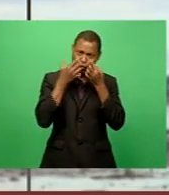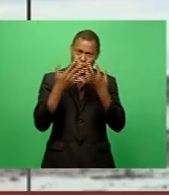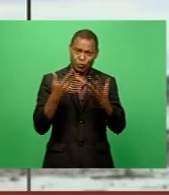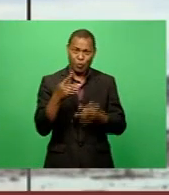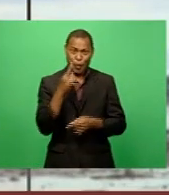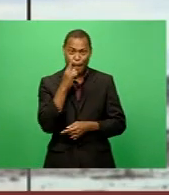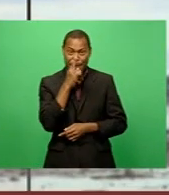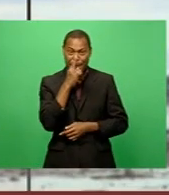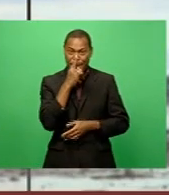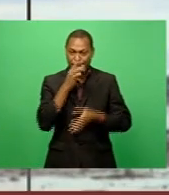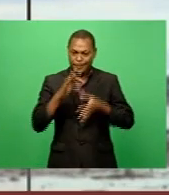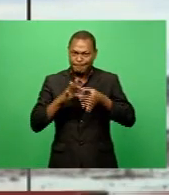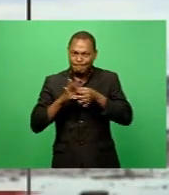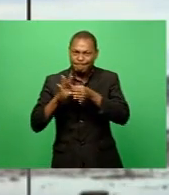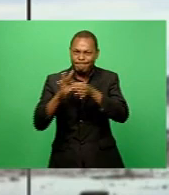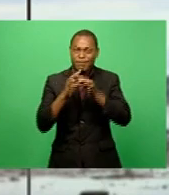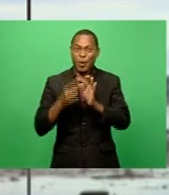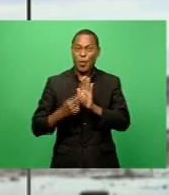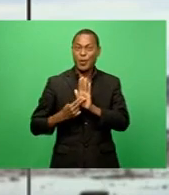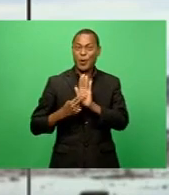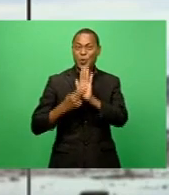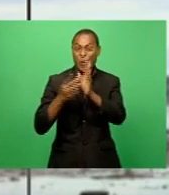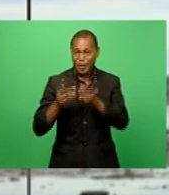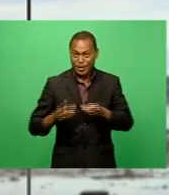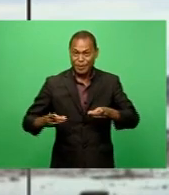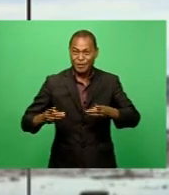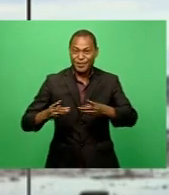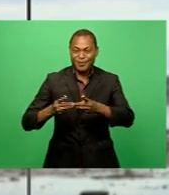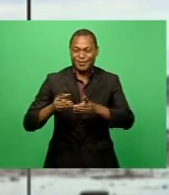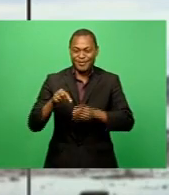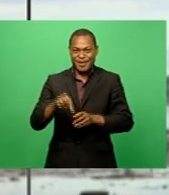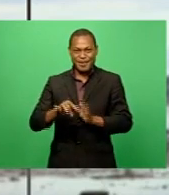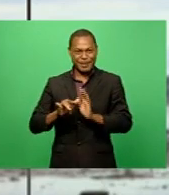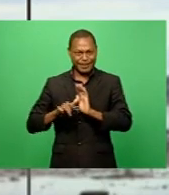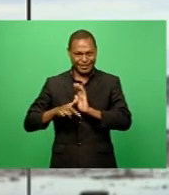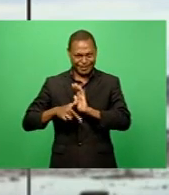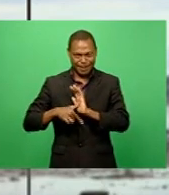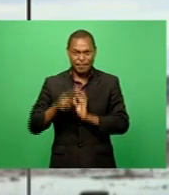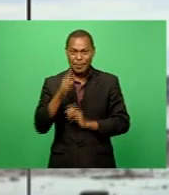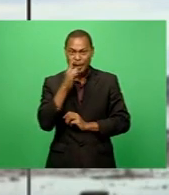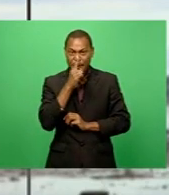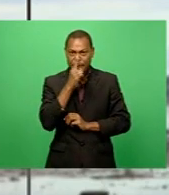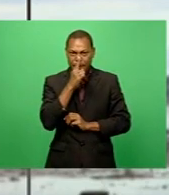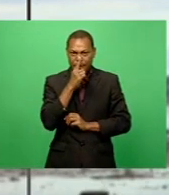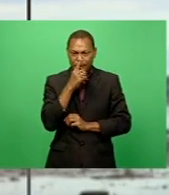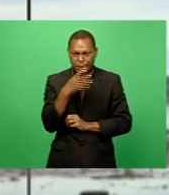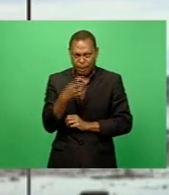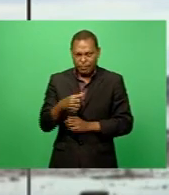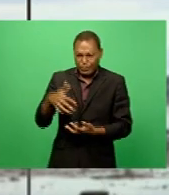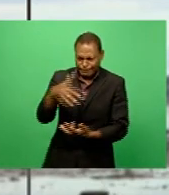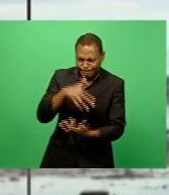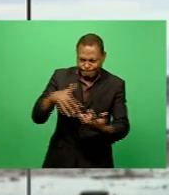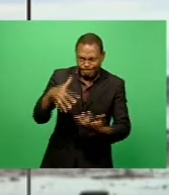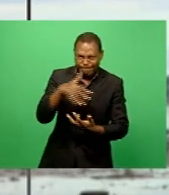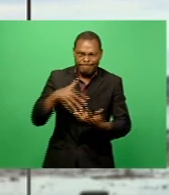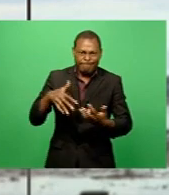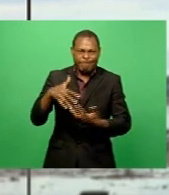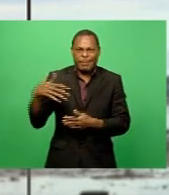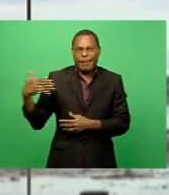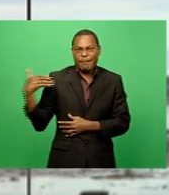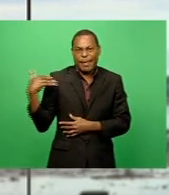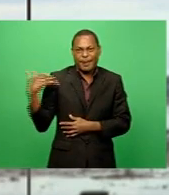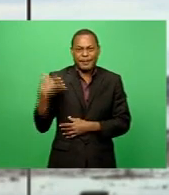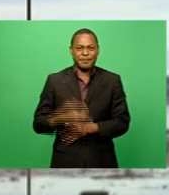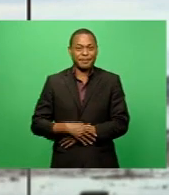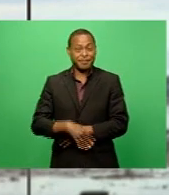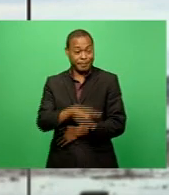spirit and unity in the Northern Division, especially at a time when residents are still coming to terms with the loss from TCSA. The Prime